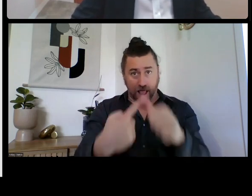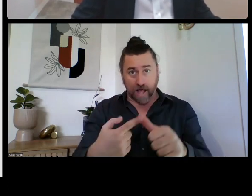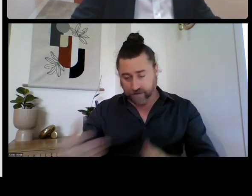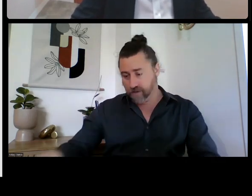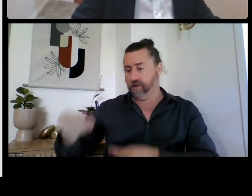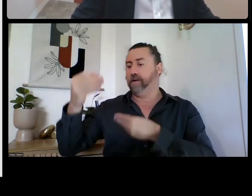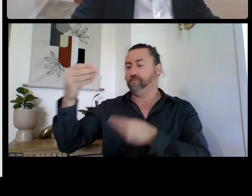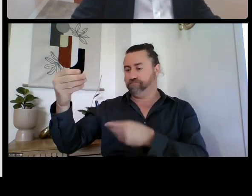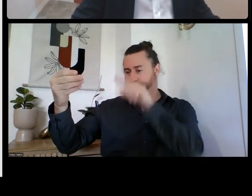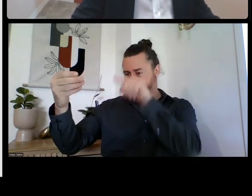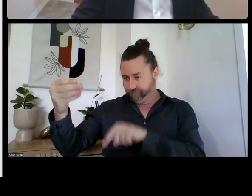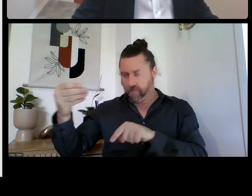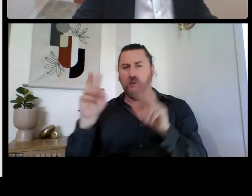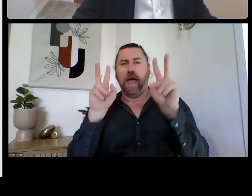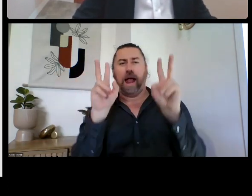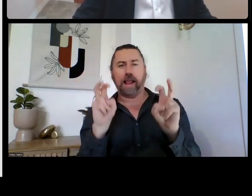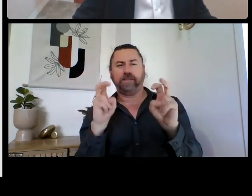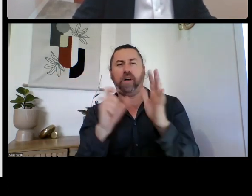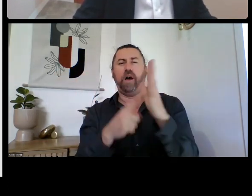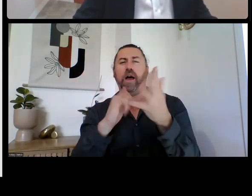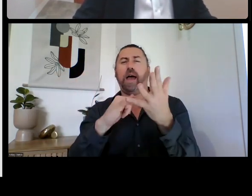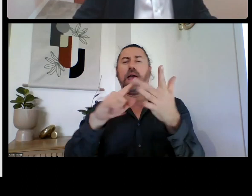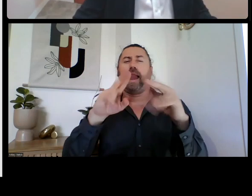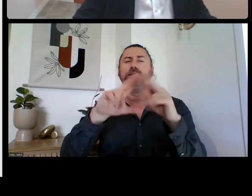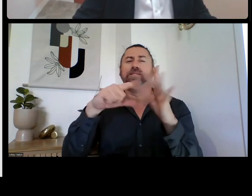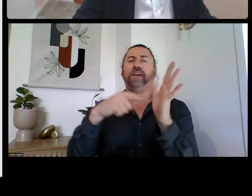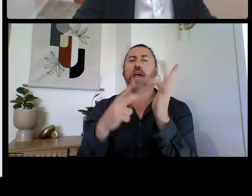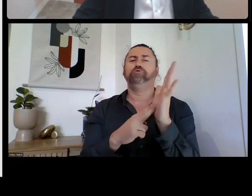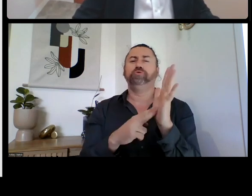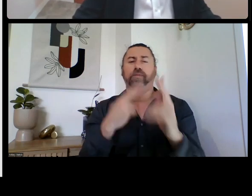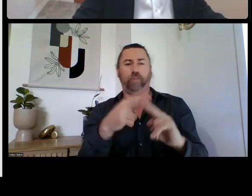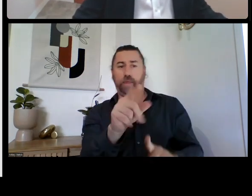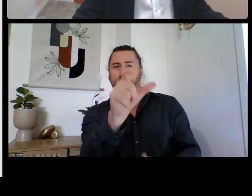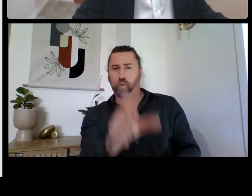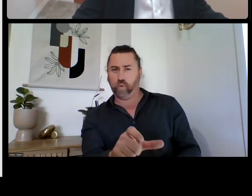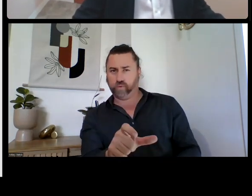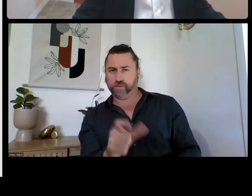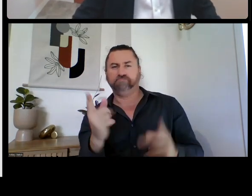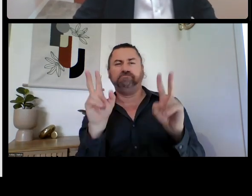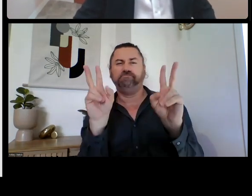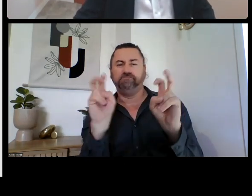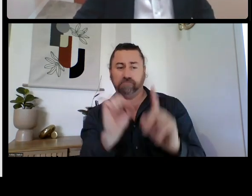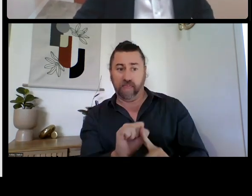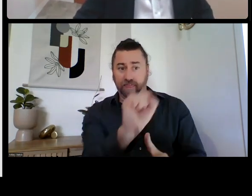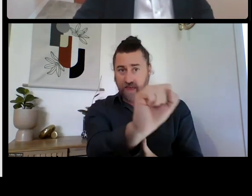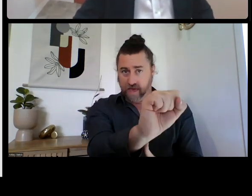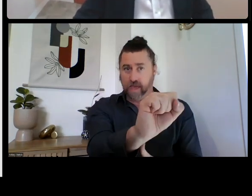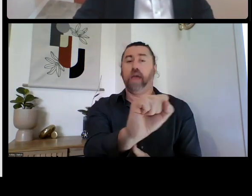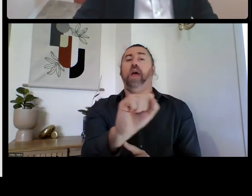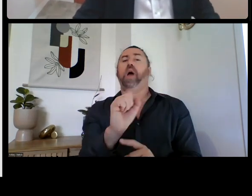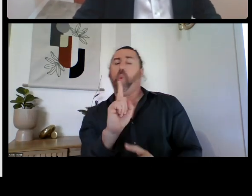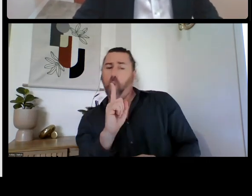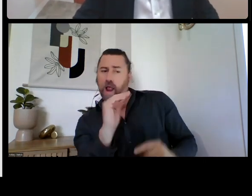to determine a classification for each person in the new program. Each of those classifications will have a quarterly